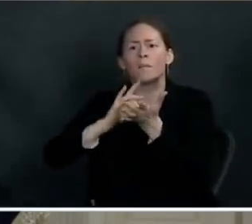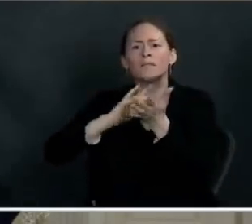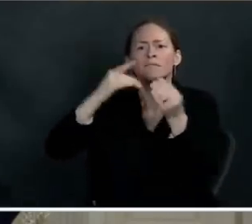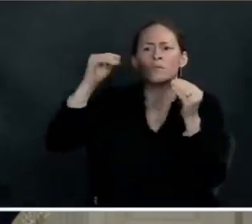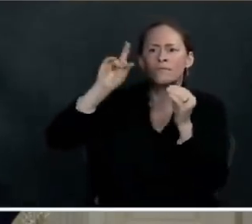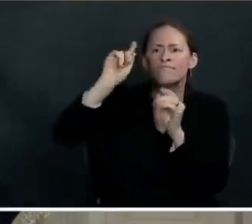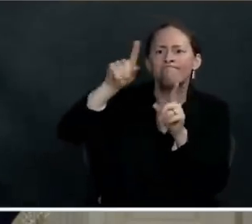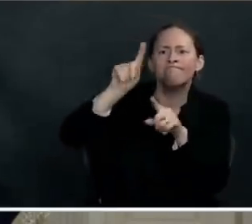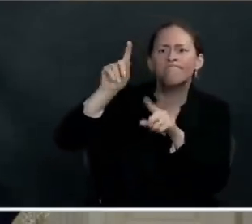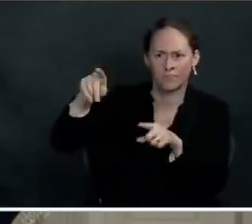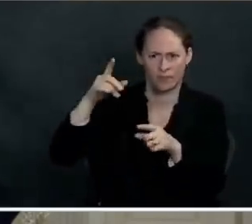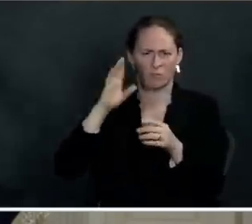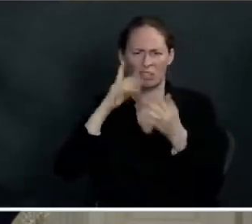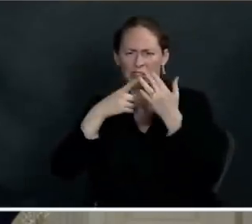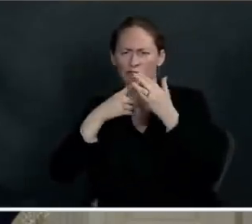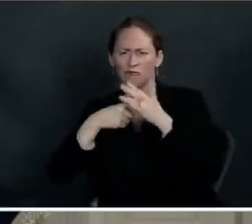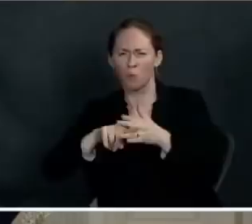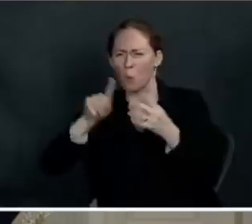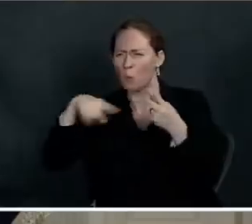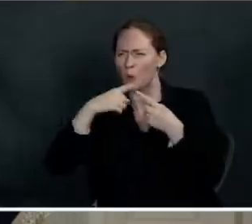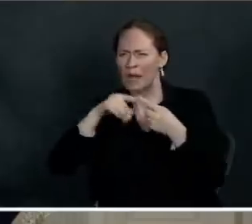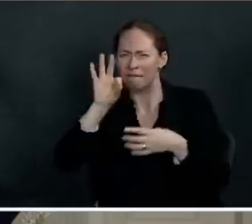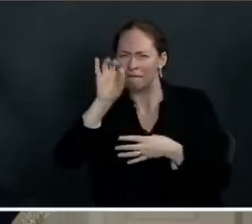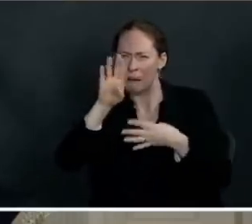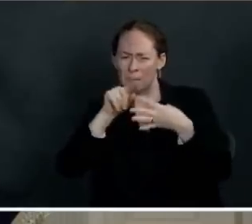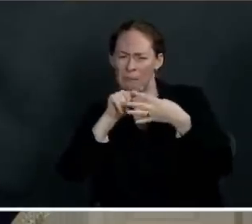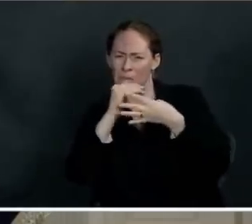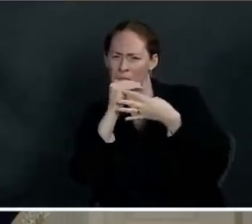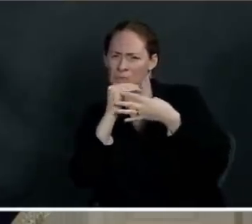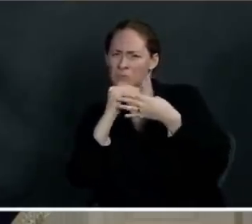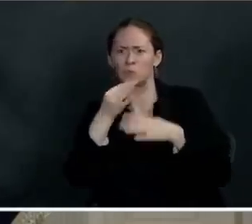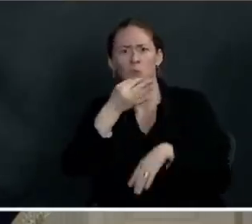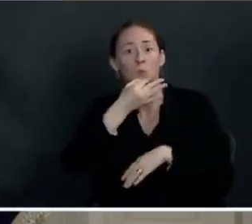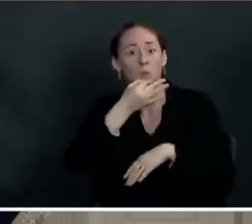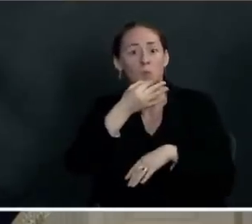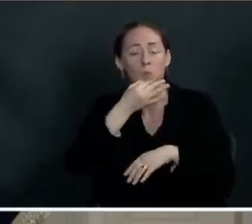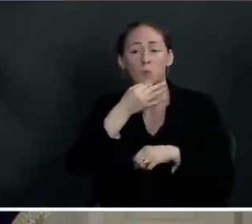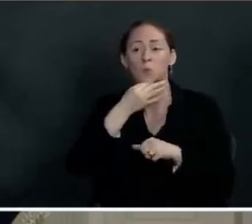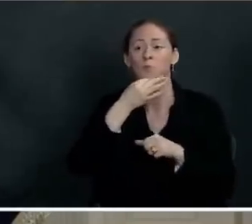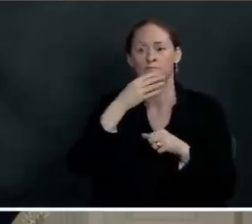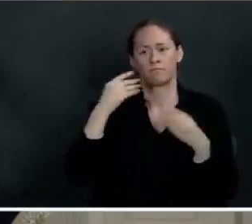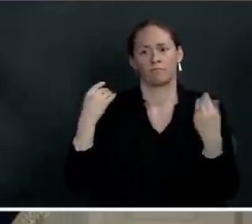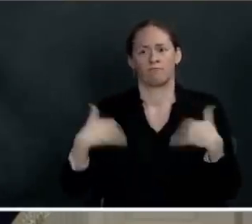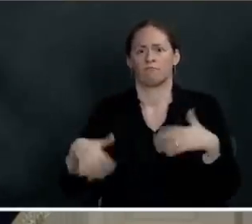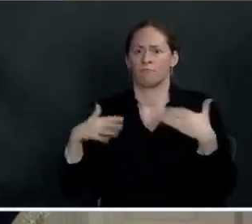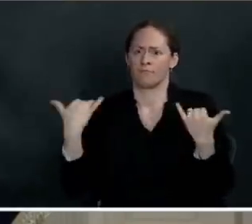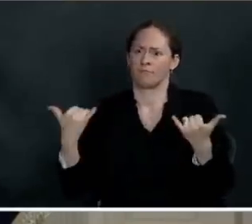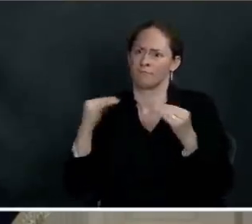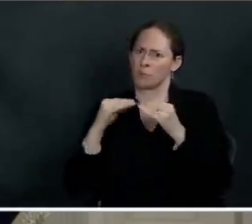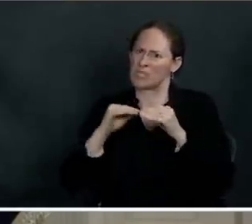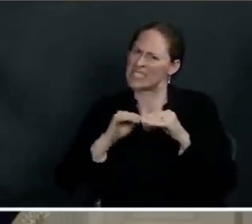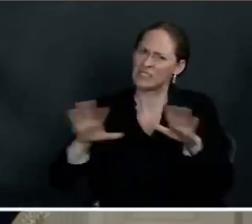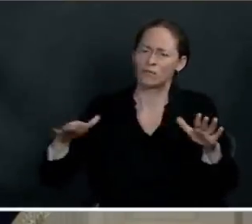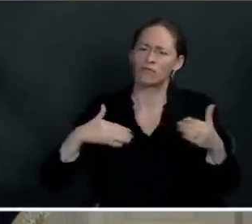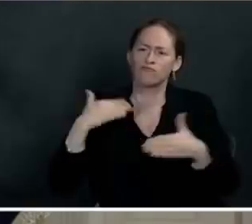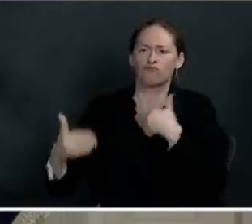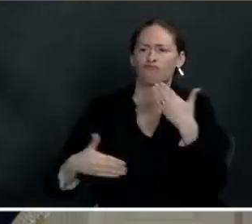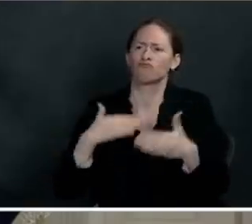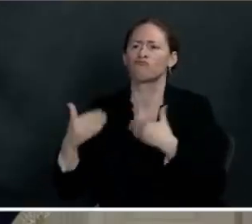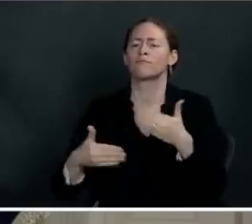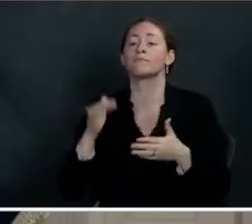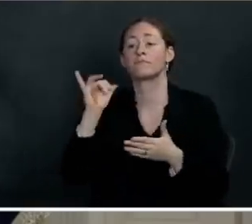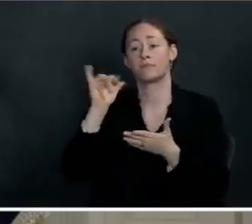weeks off. And that will enormously expand our reach. Last week, I also